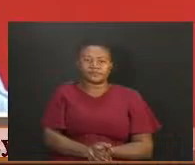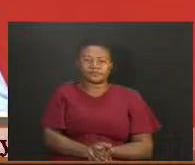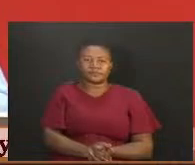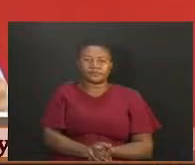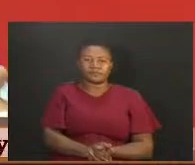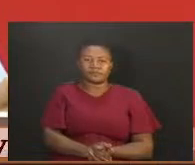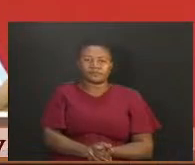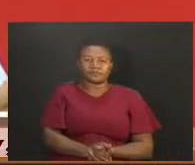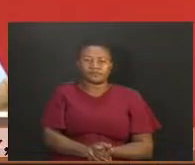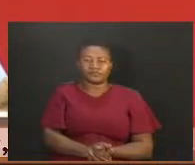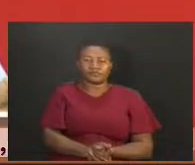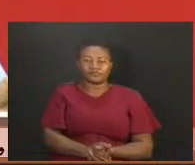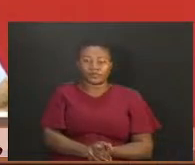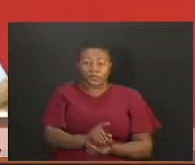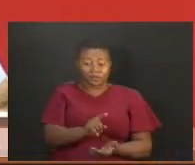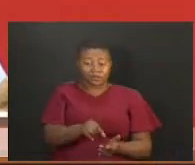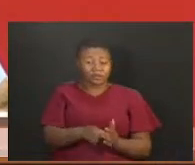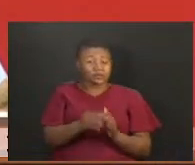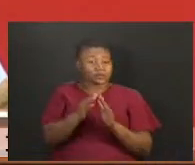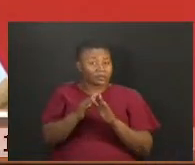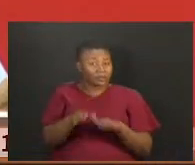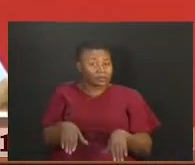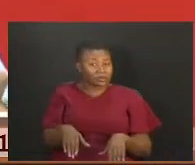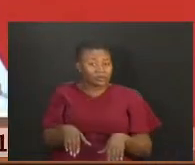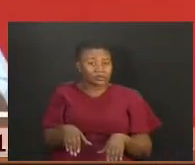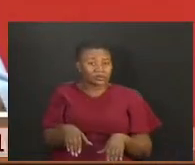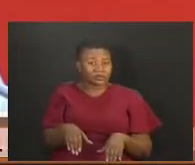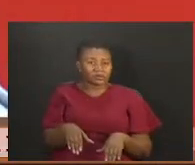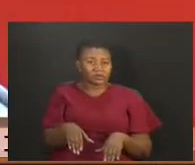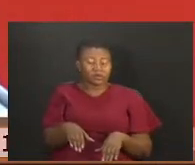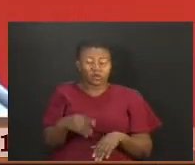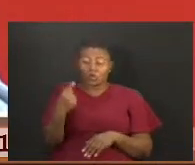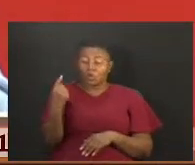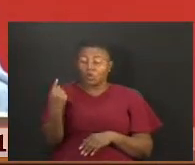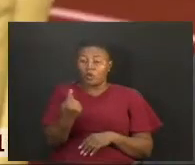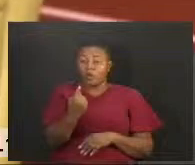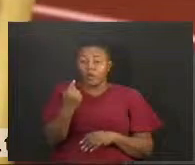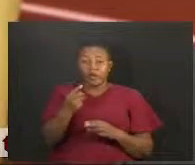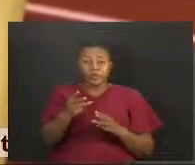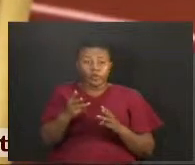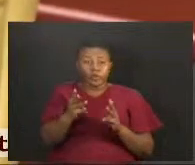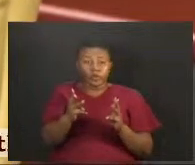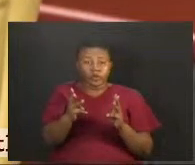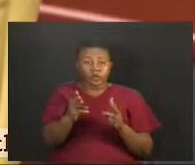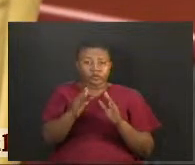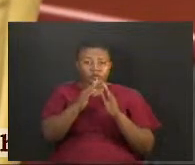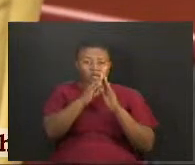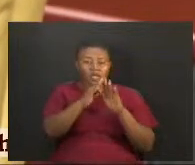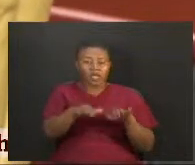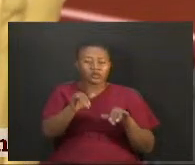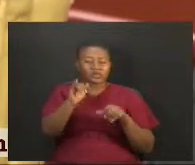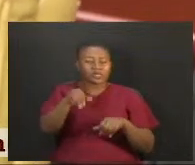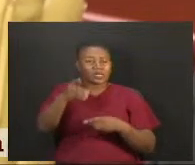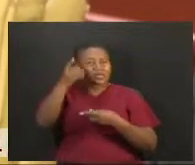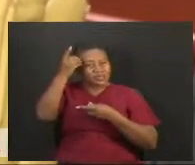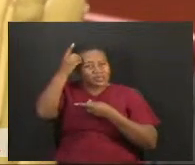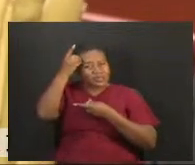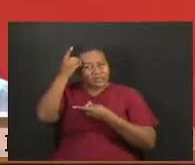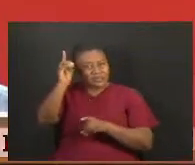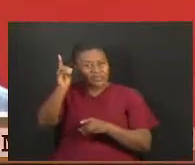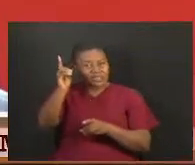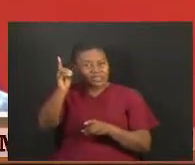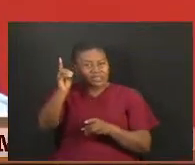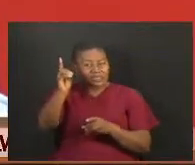This is the House. The only way the House can determine however